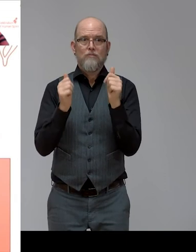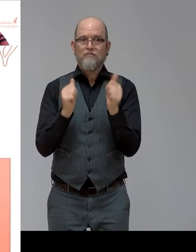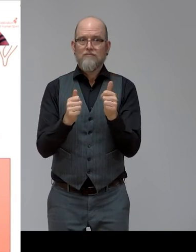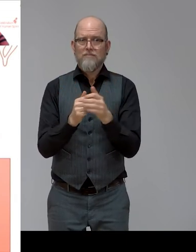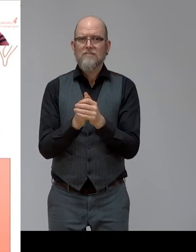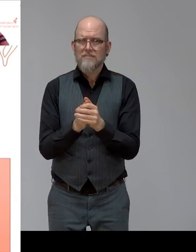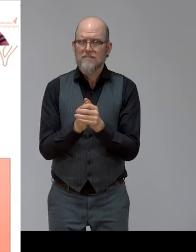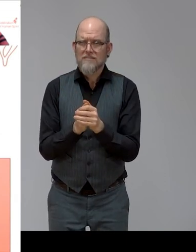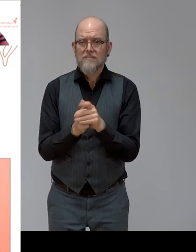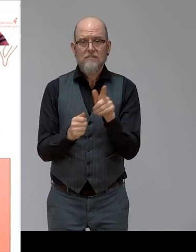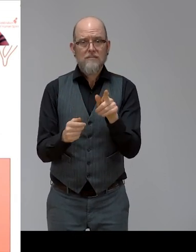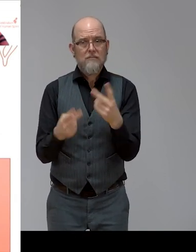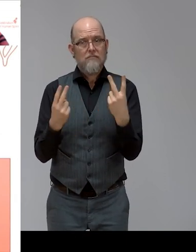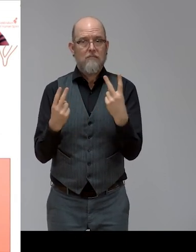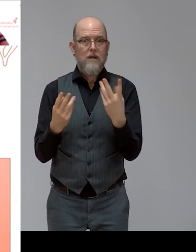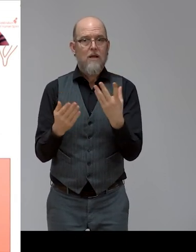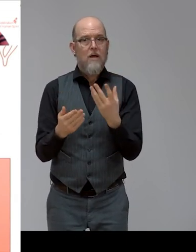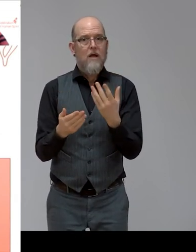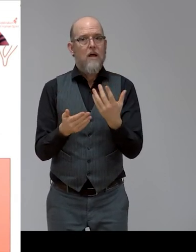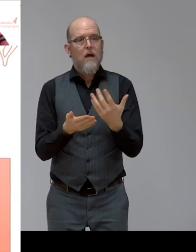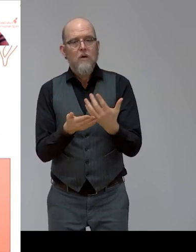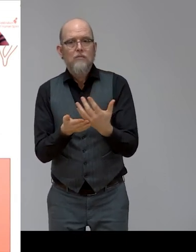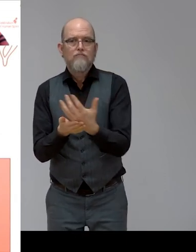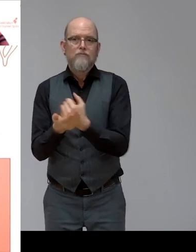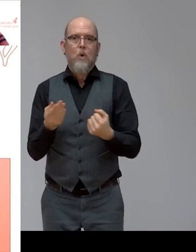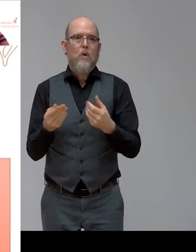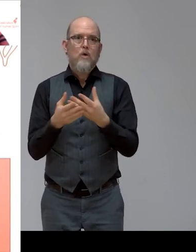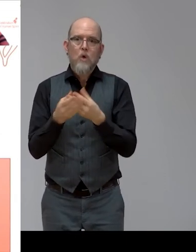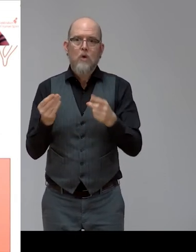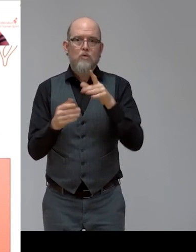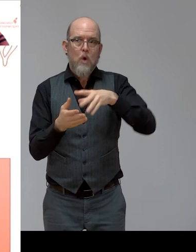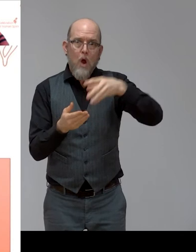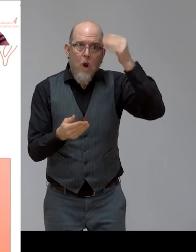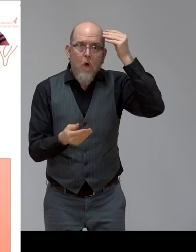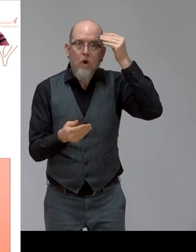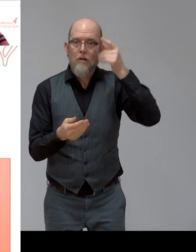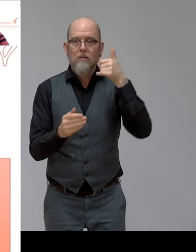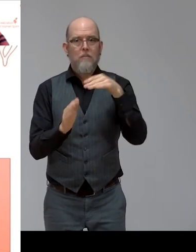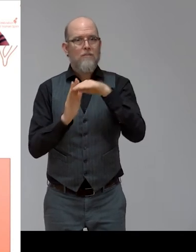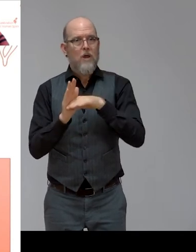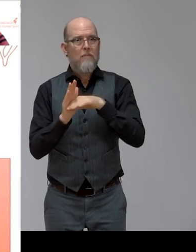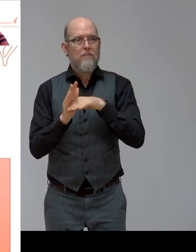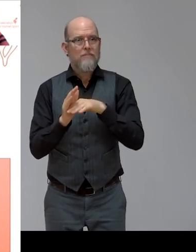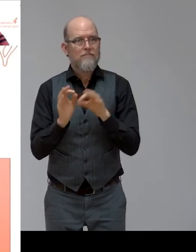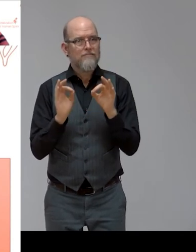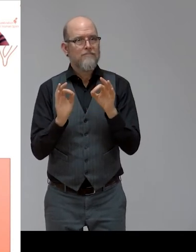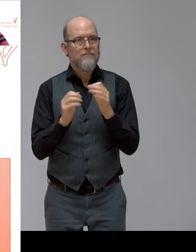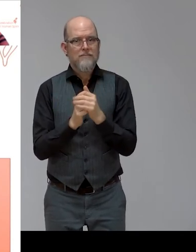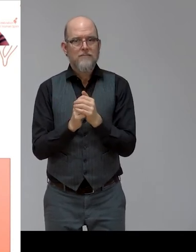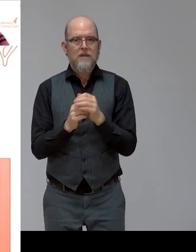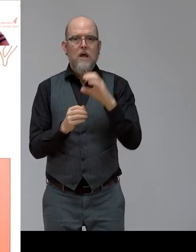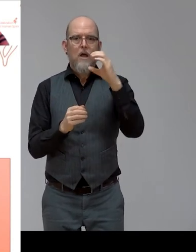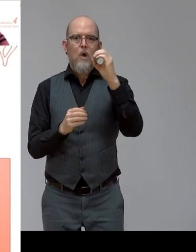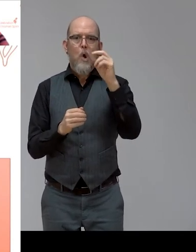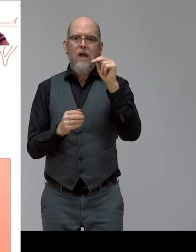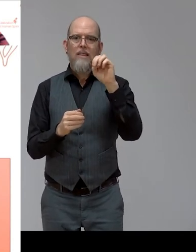seen with an example of Cornelius. Cornelius is a visually impaired and comes from small village in Meghalaya, one of the northeastern states in